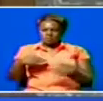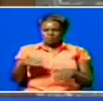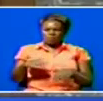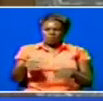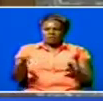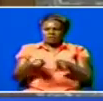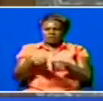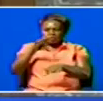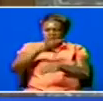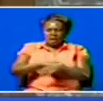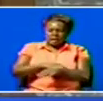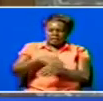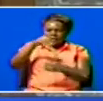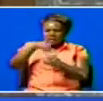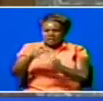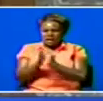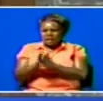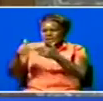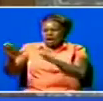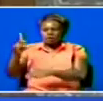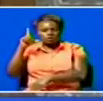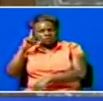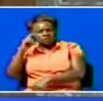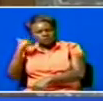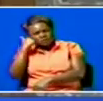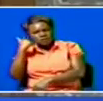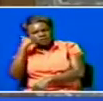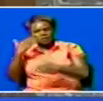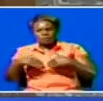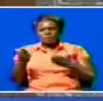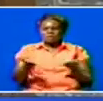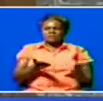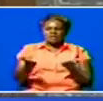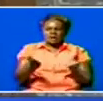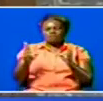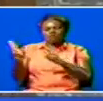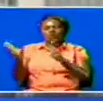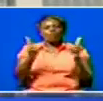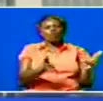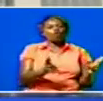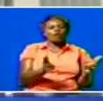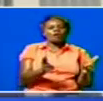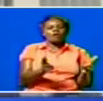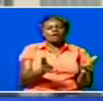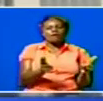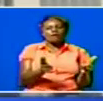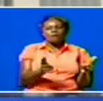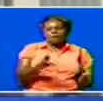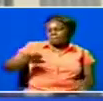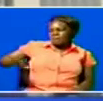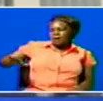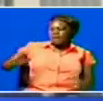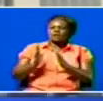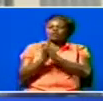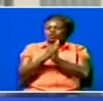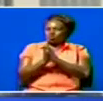in outpatients, and they are being served as they have always been served. The remaining story